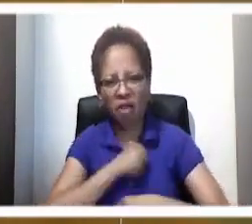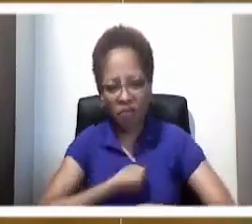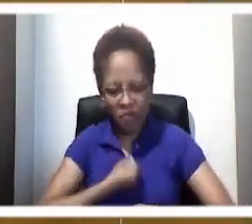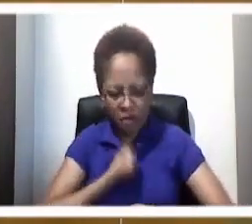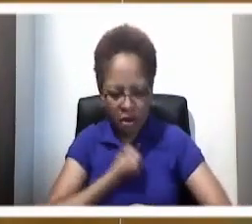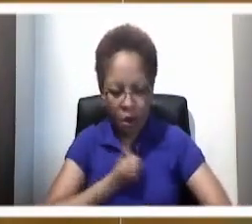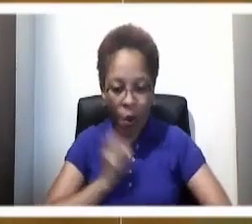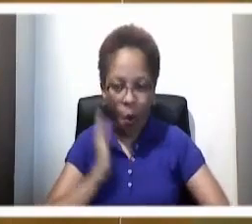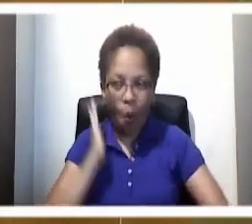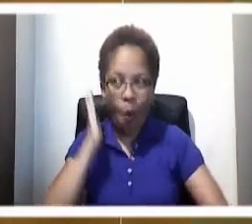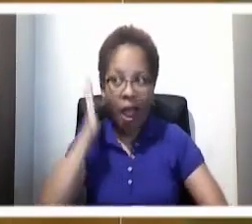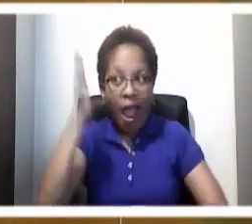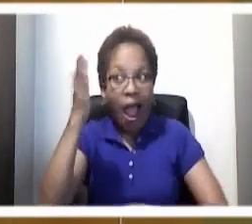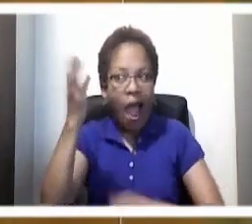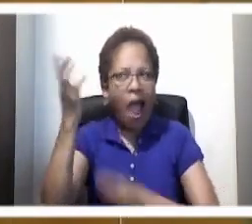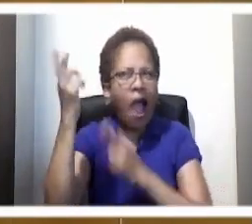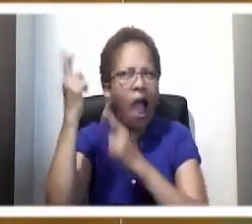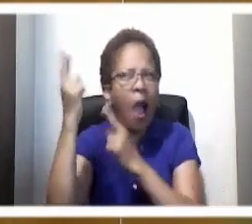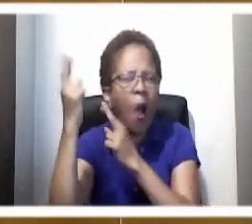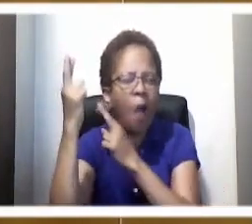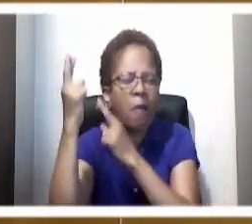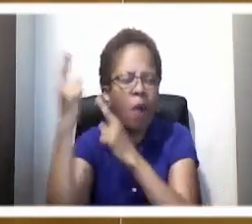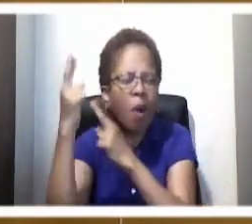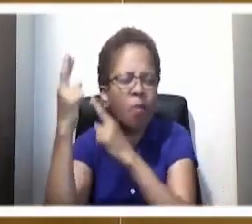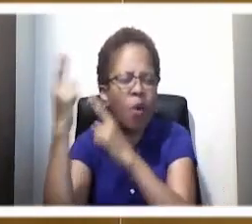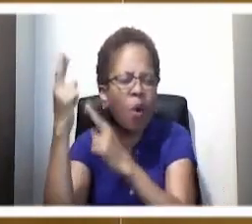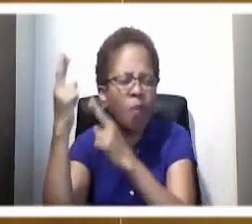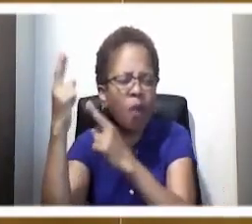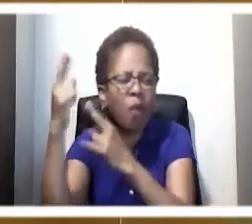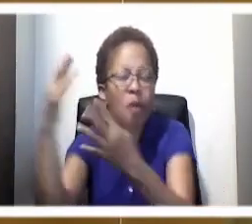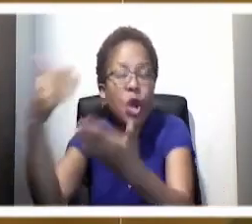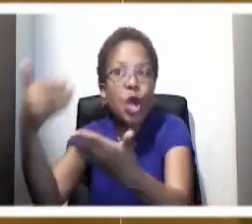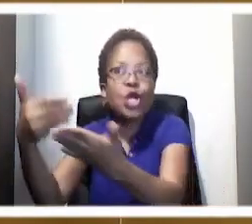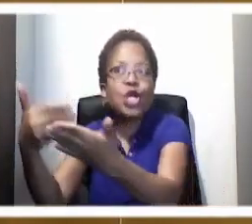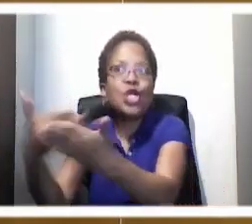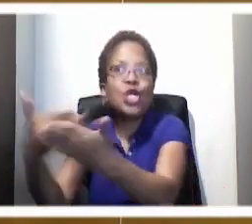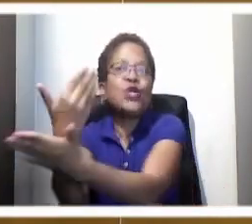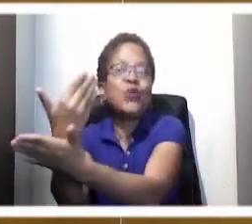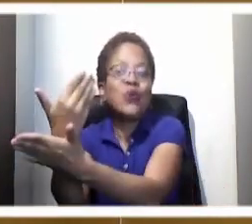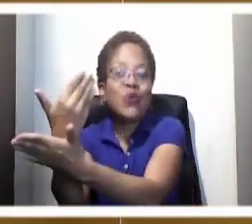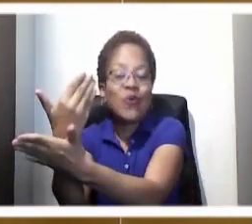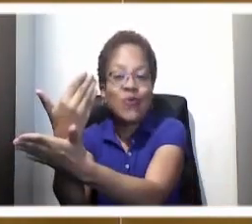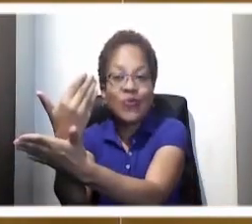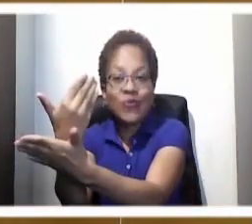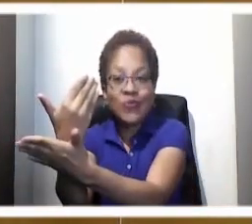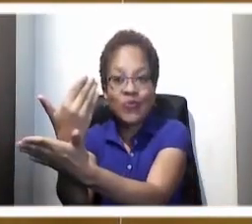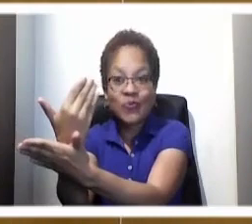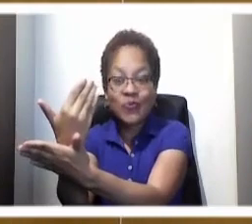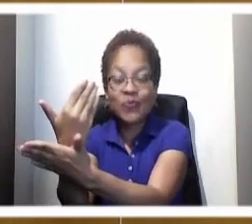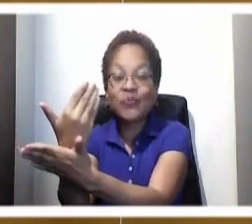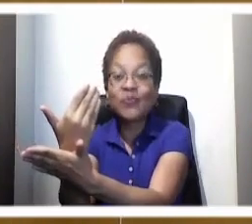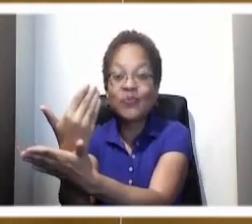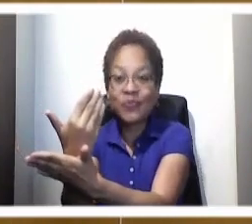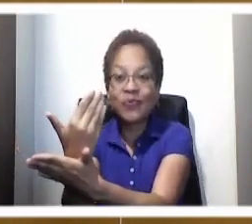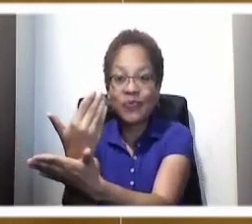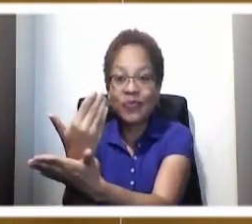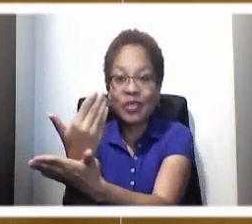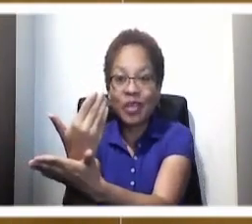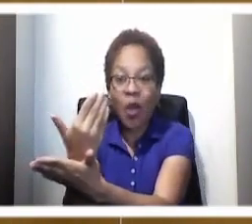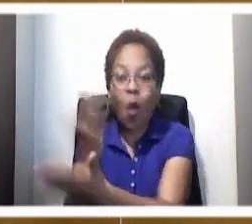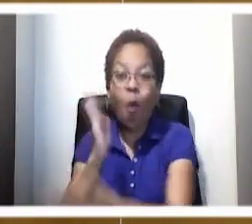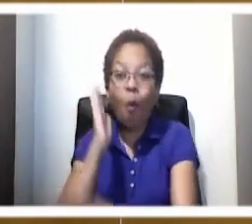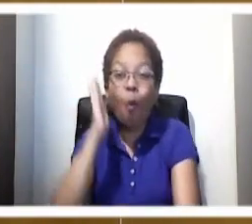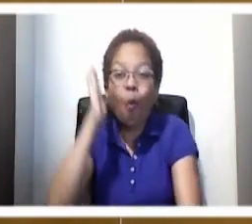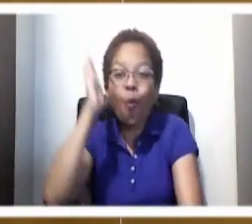And that's what gives Paul confidence as he goes through his own COVID moment.